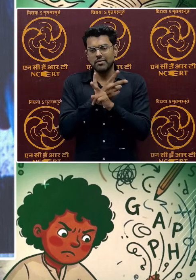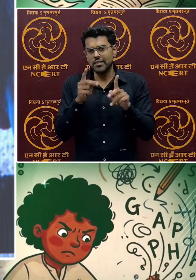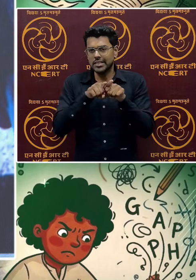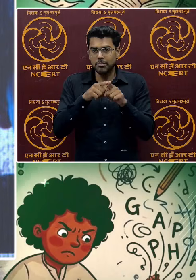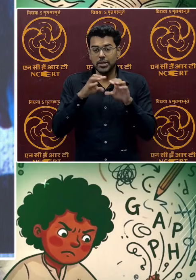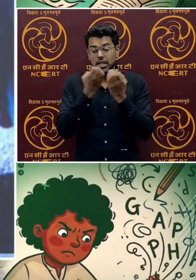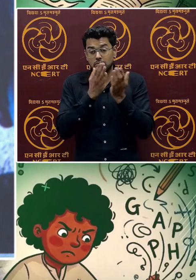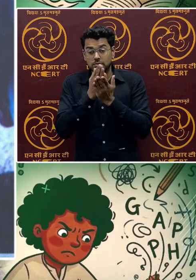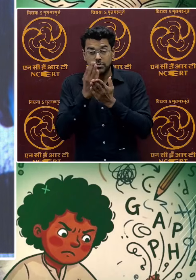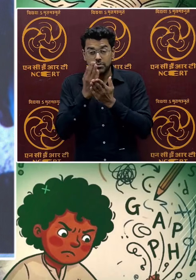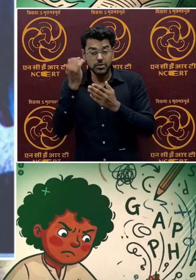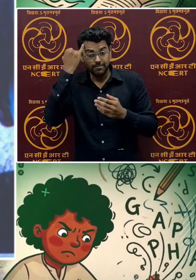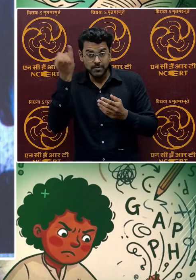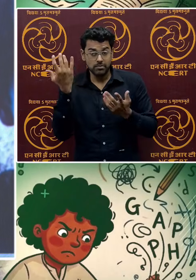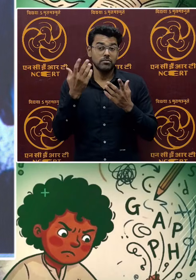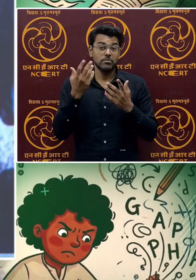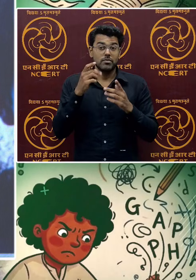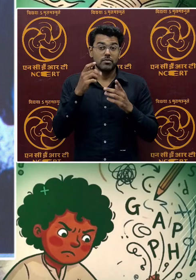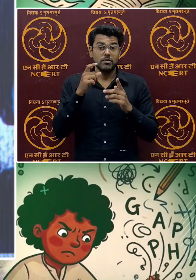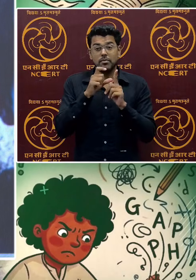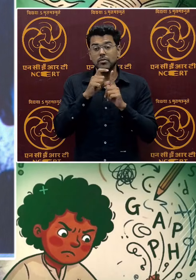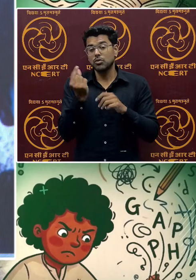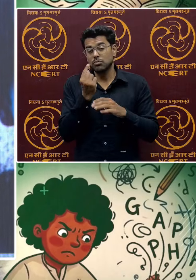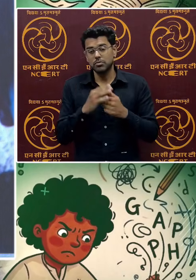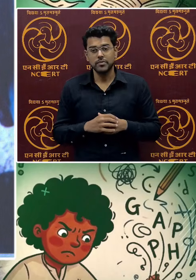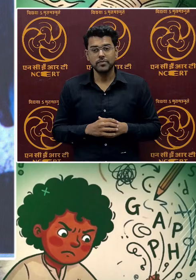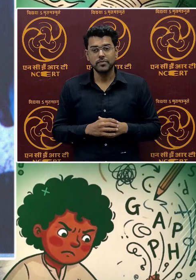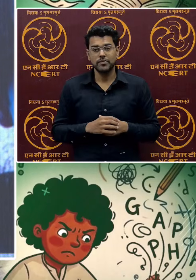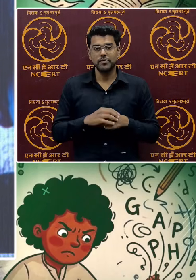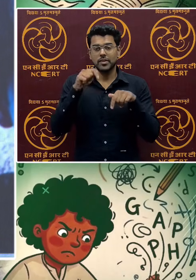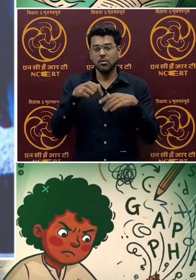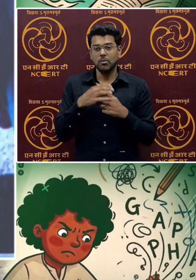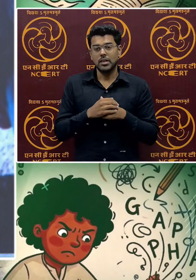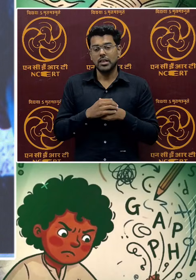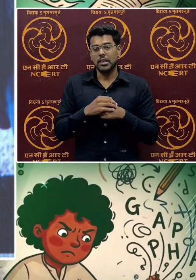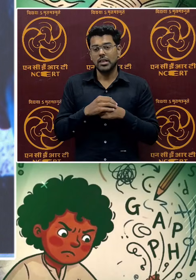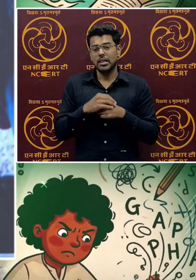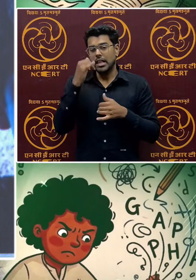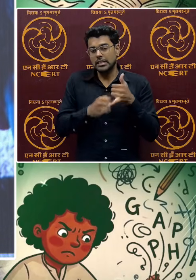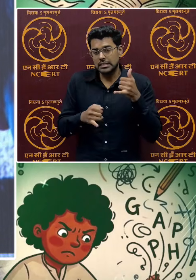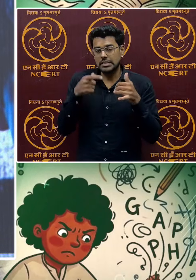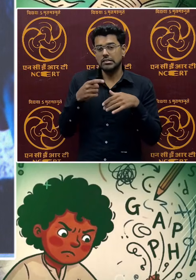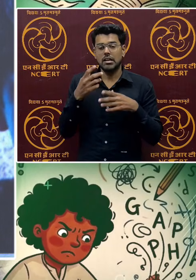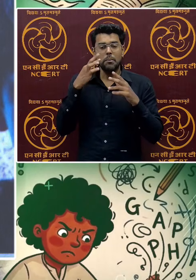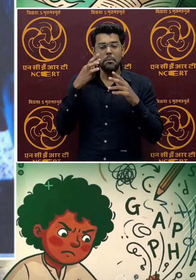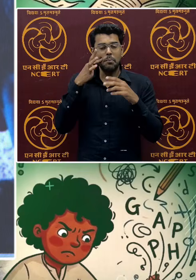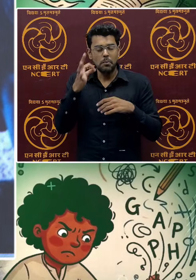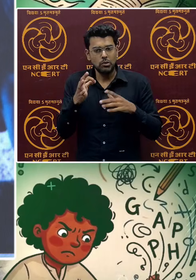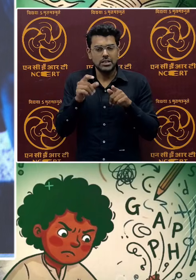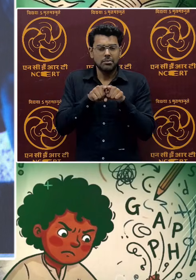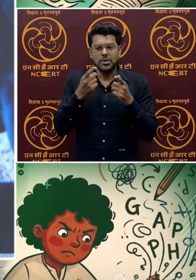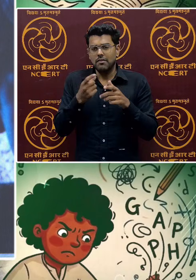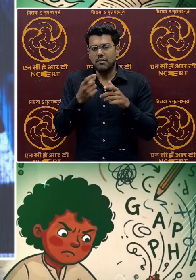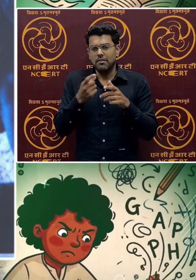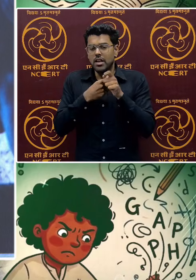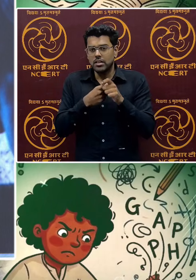of classroom strategies that can be built on the same. Now we have the very last section, which is a very important and very